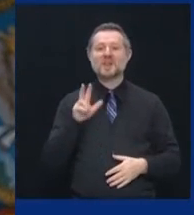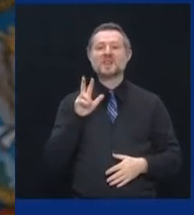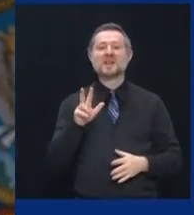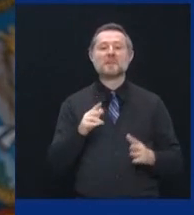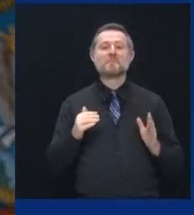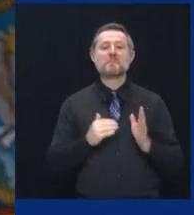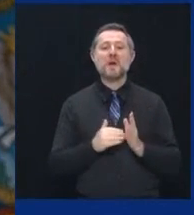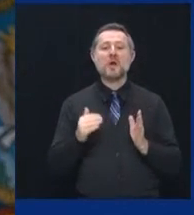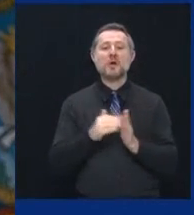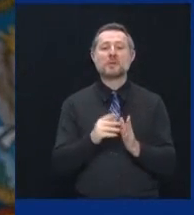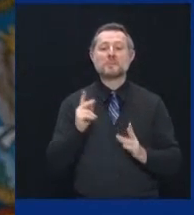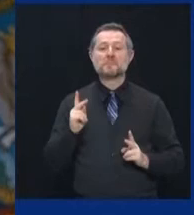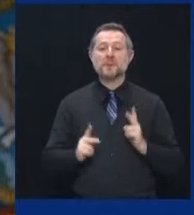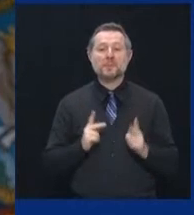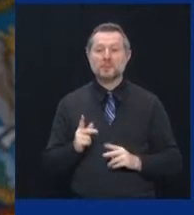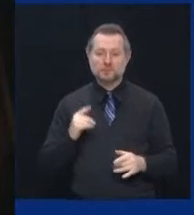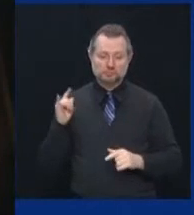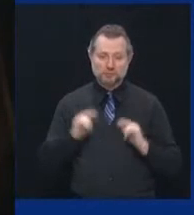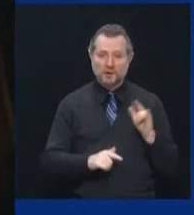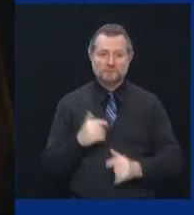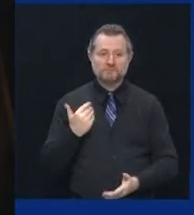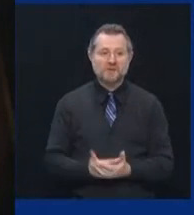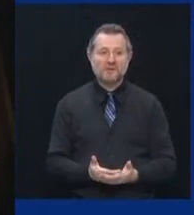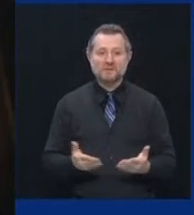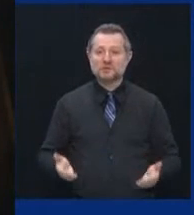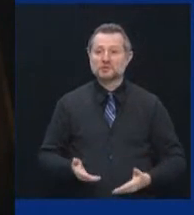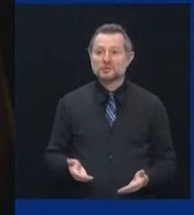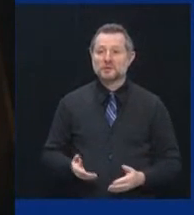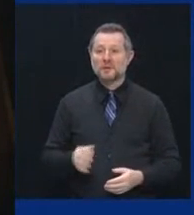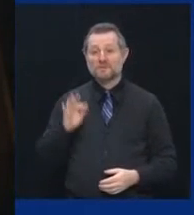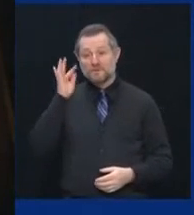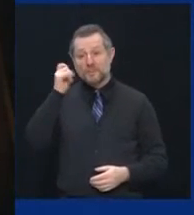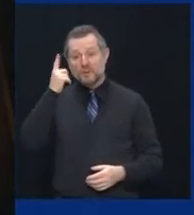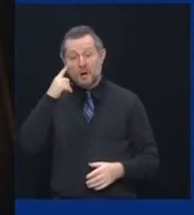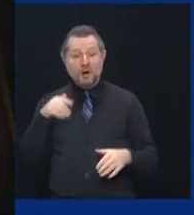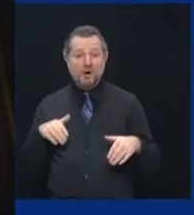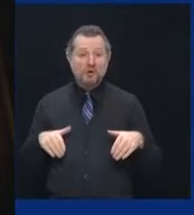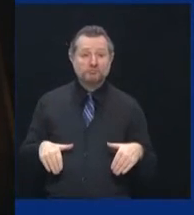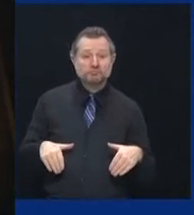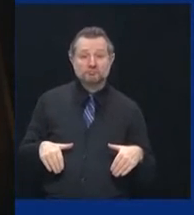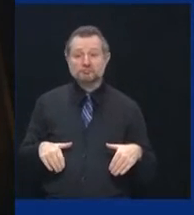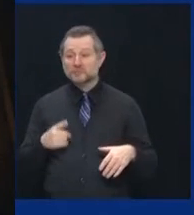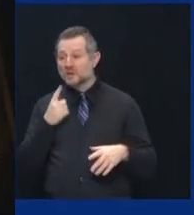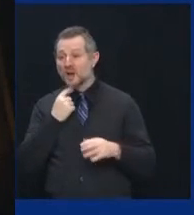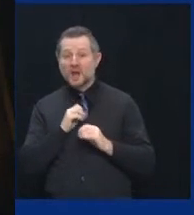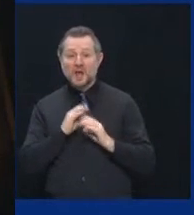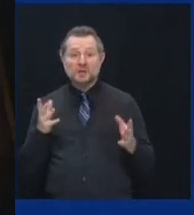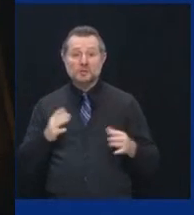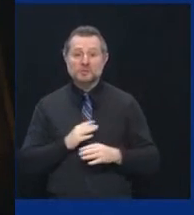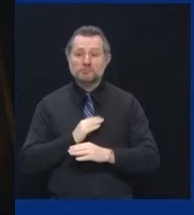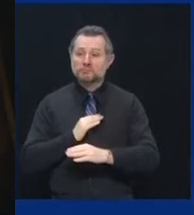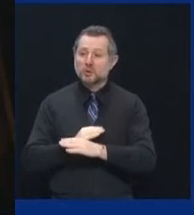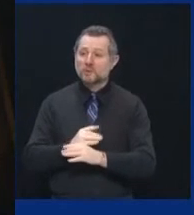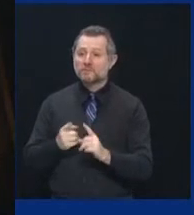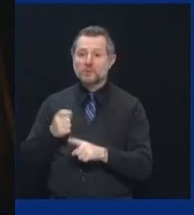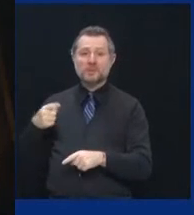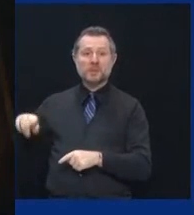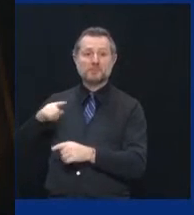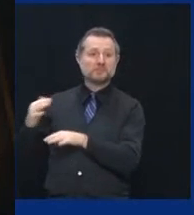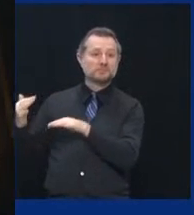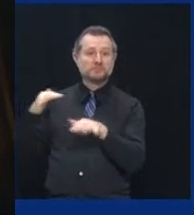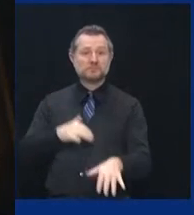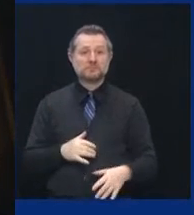federal government ever warned New York or the nation or enacted a travel ban from the continent. New